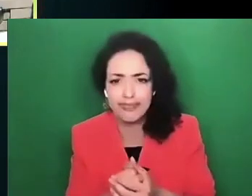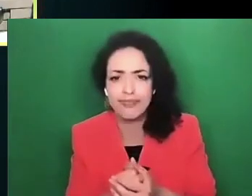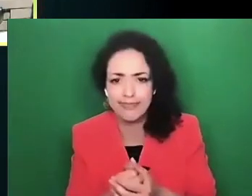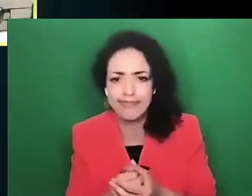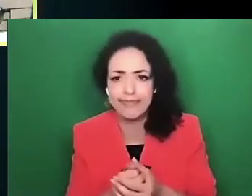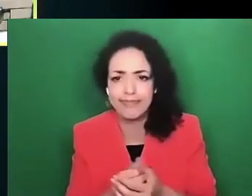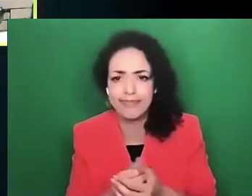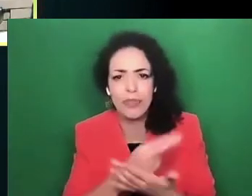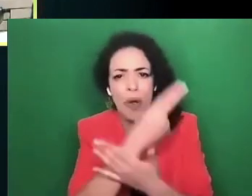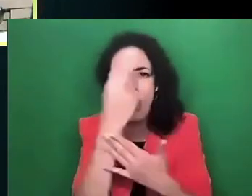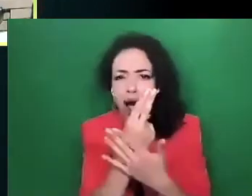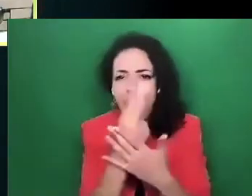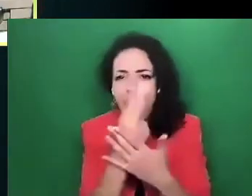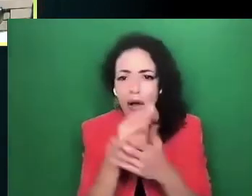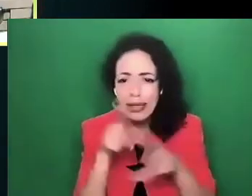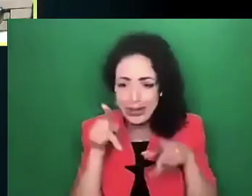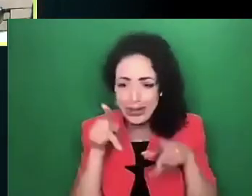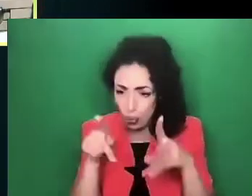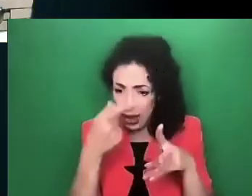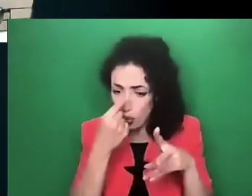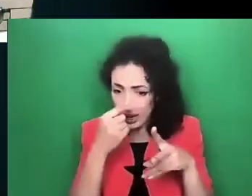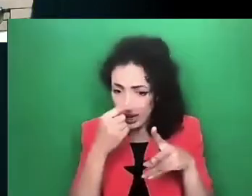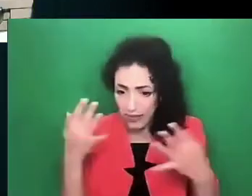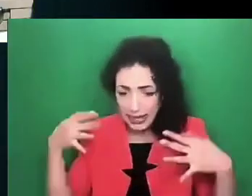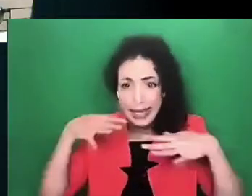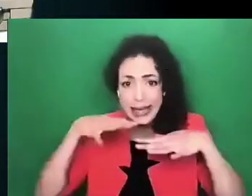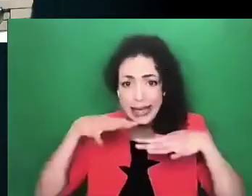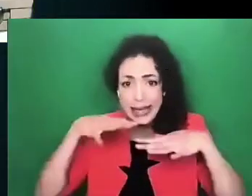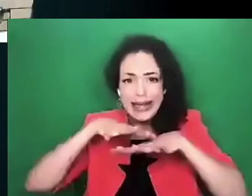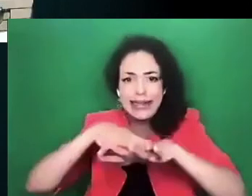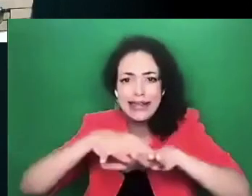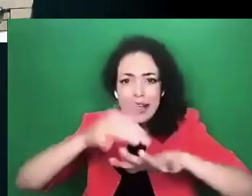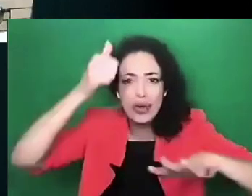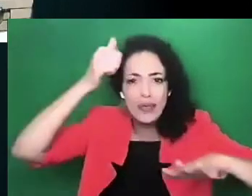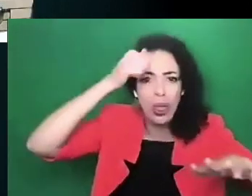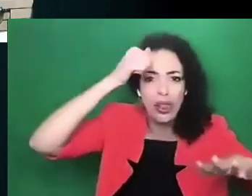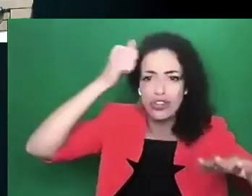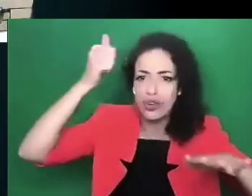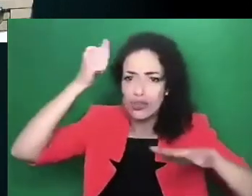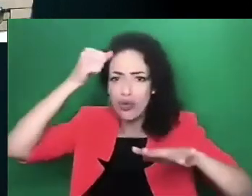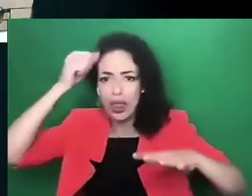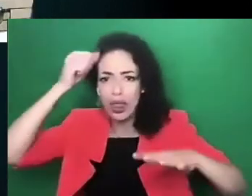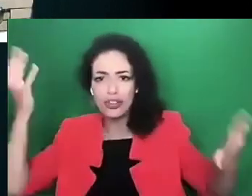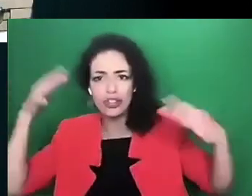the intersection of knowledge. Mm. And as you show that how deeply culture goes